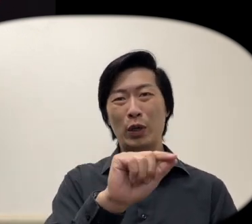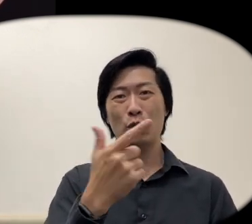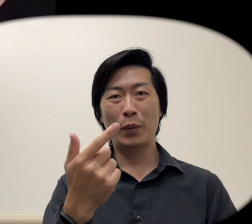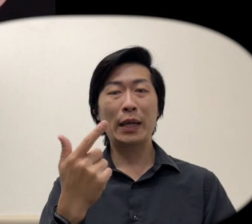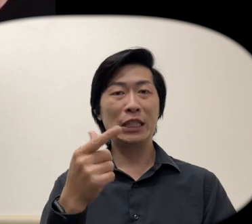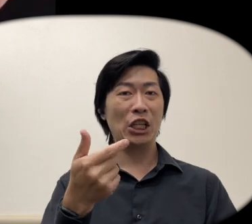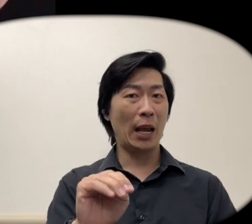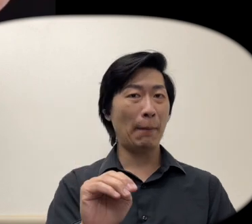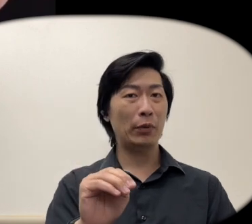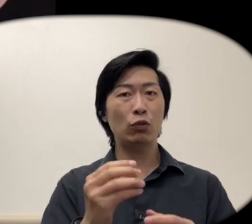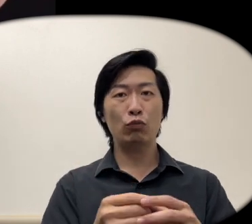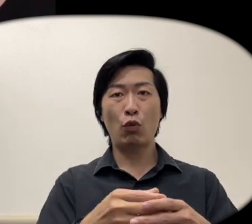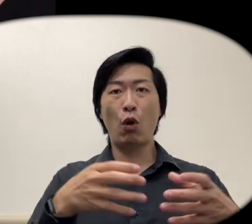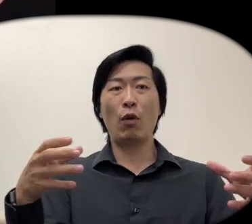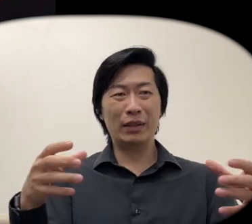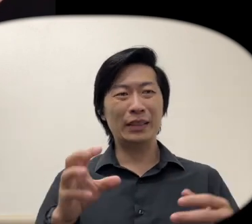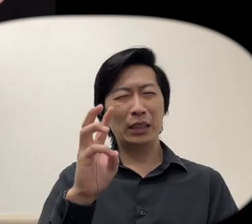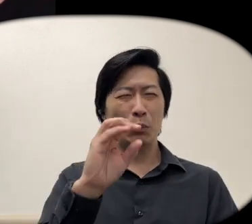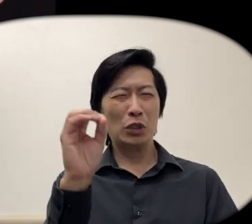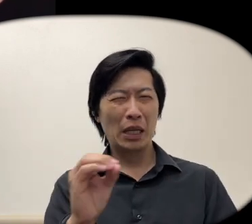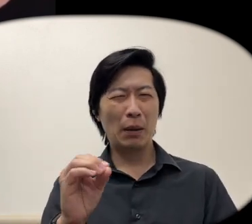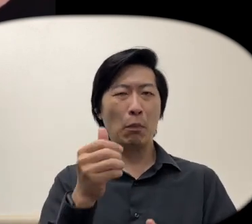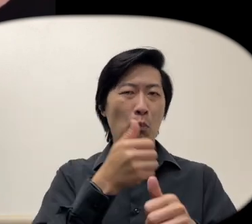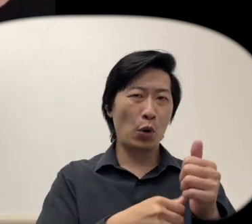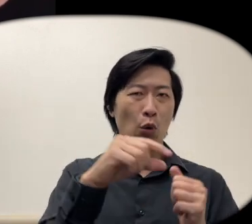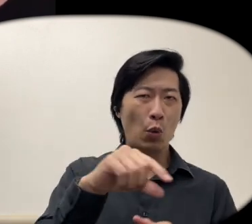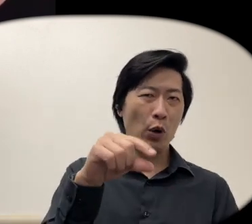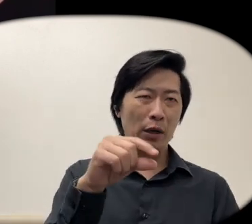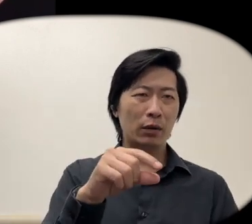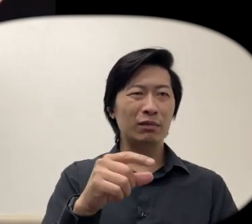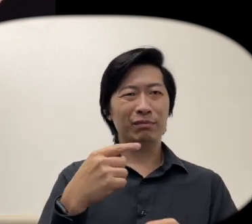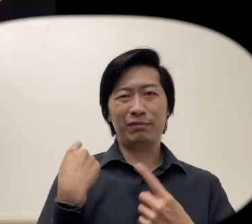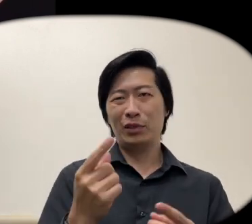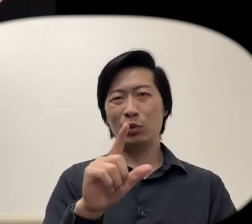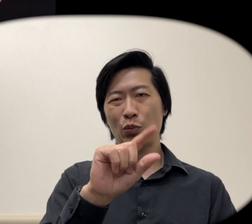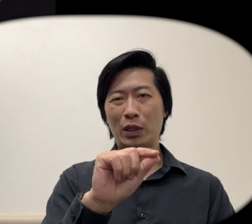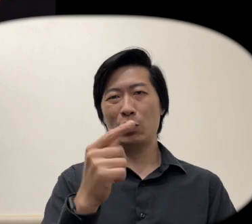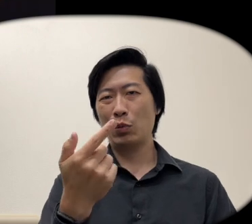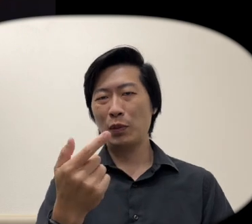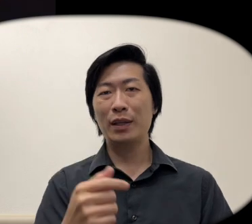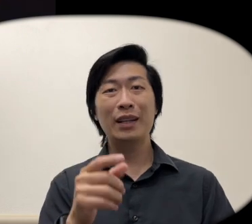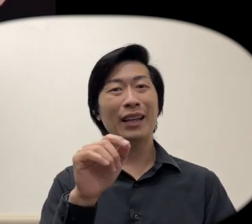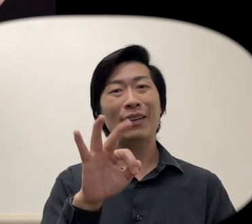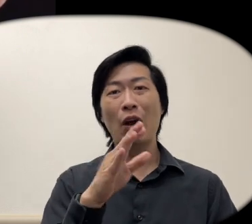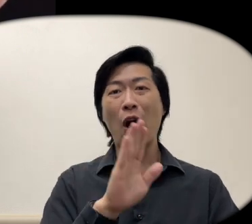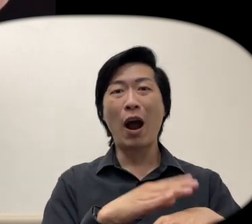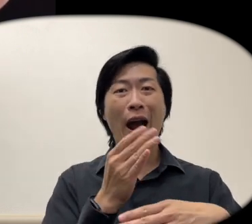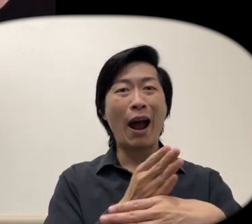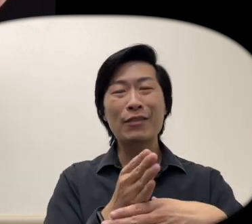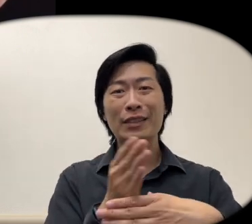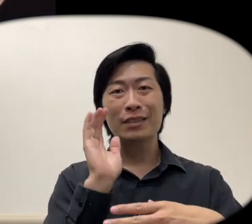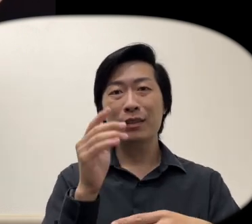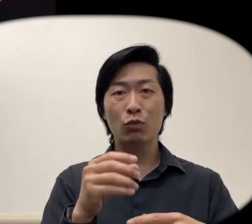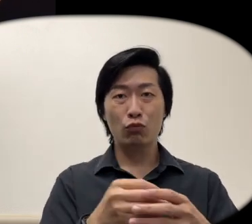quarter since the first quarter of 21. So basically, if on average they were growing 6% per quarter, they will be able to grow from